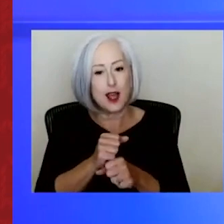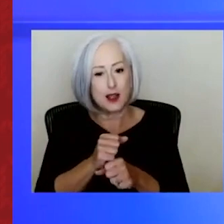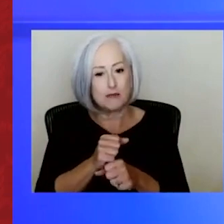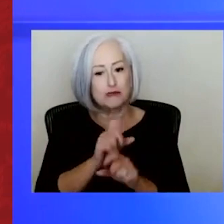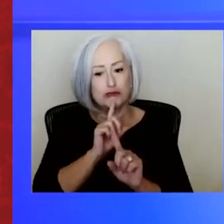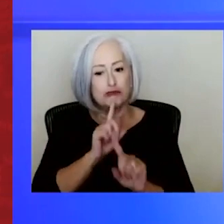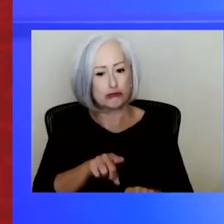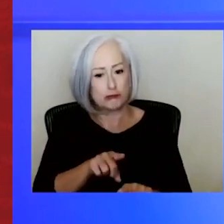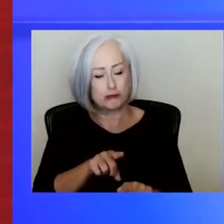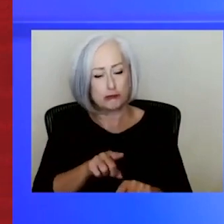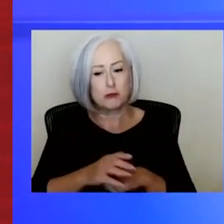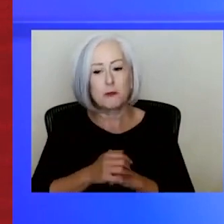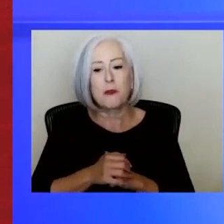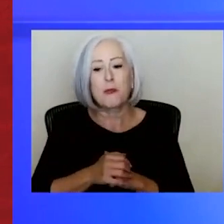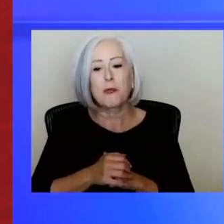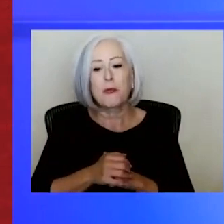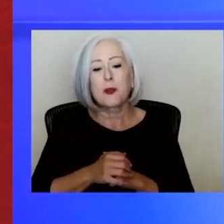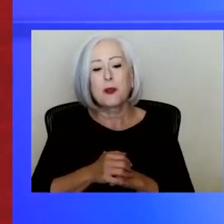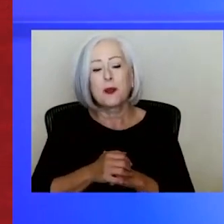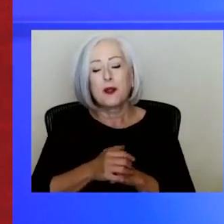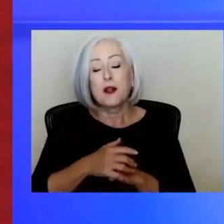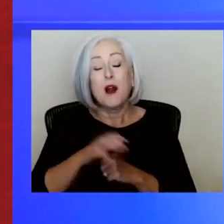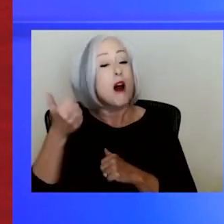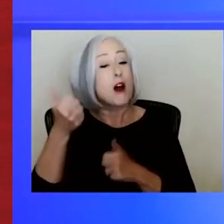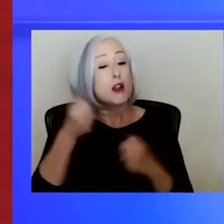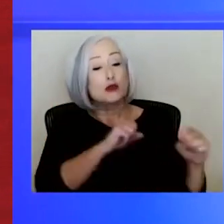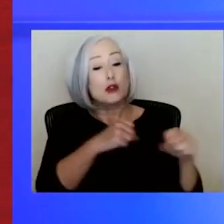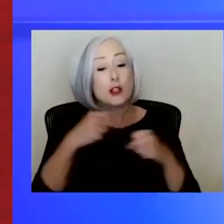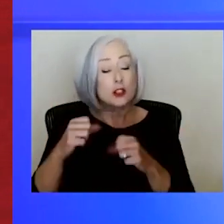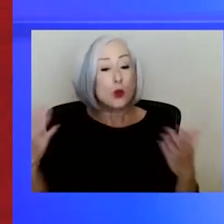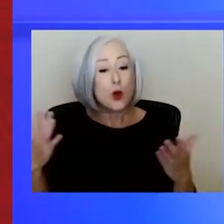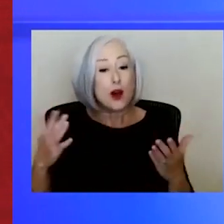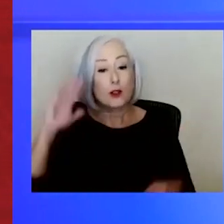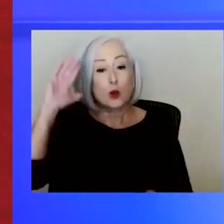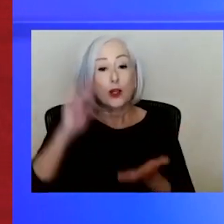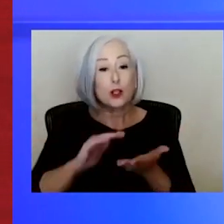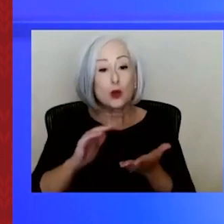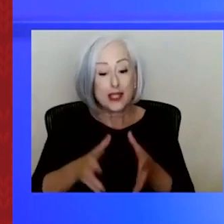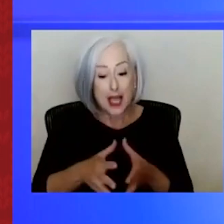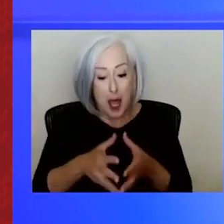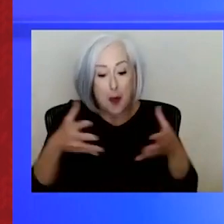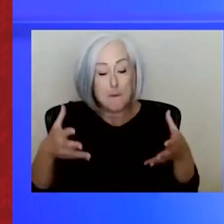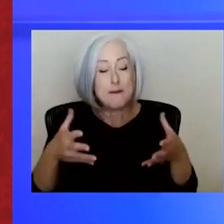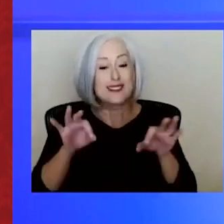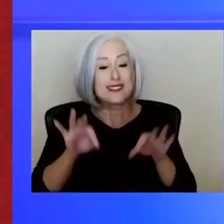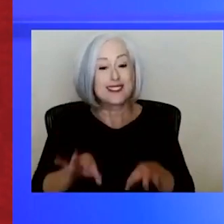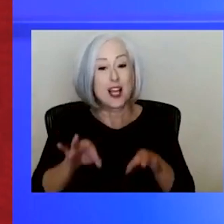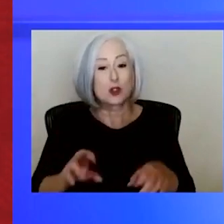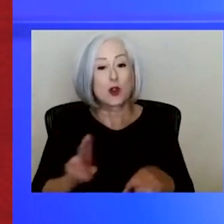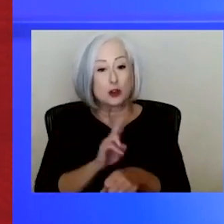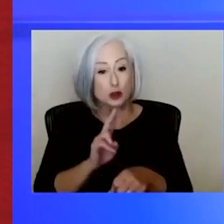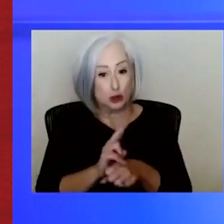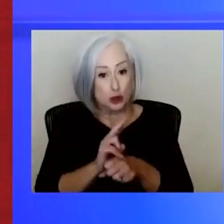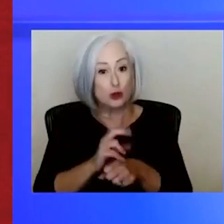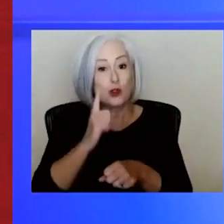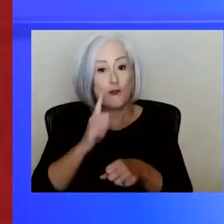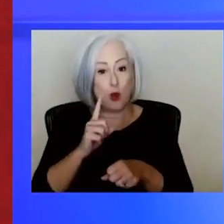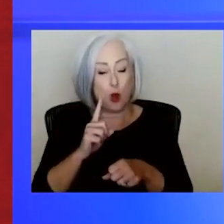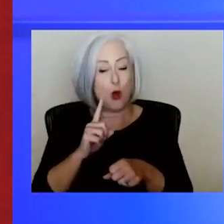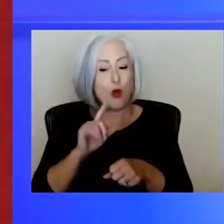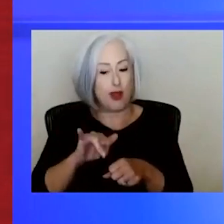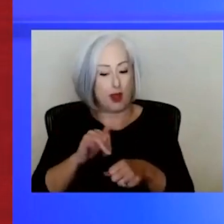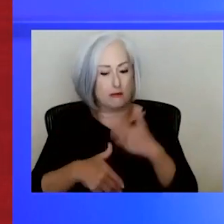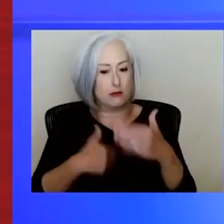posed. Other strategies are reducing the amount of contrast dye that we're using for procedures, eliminating